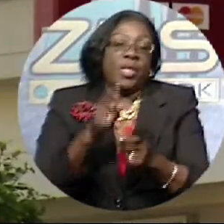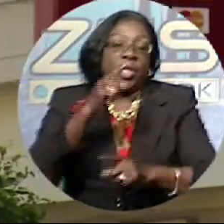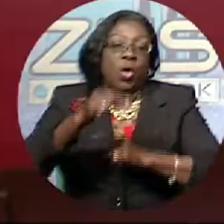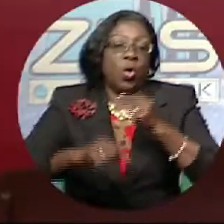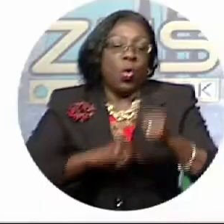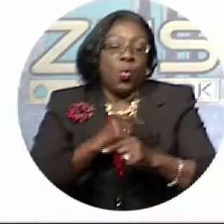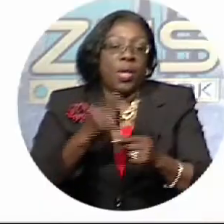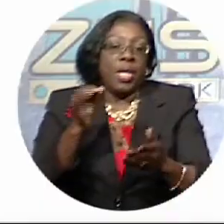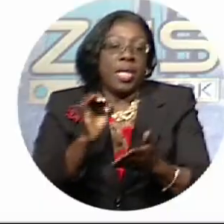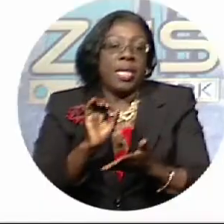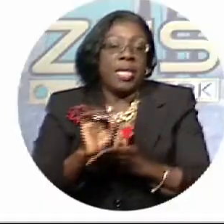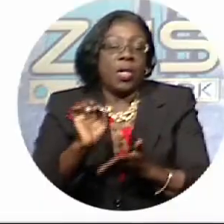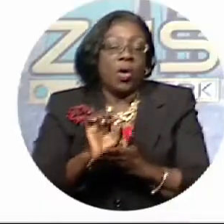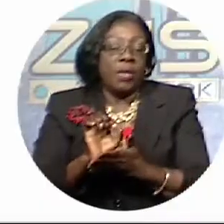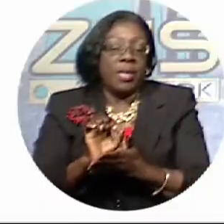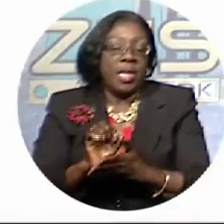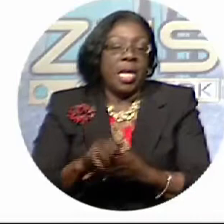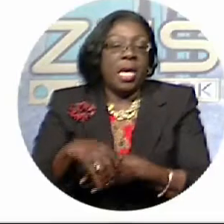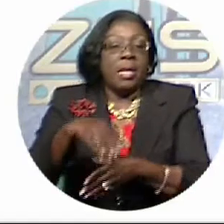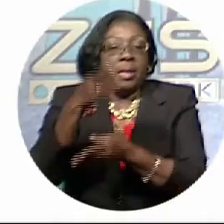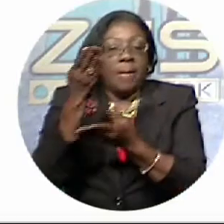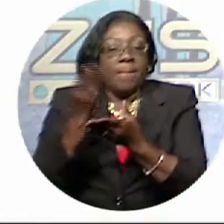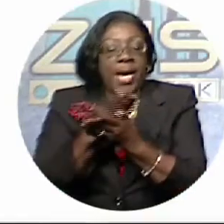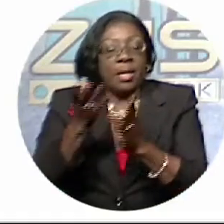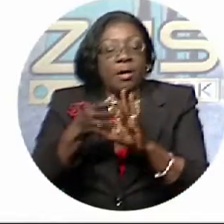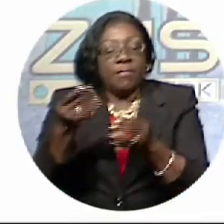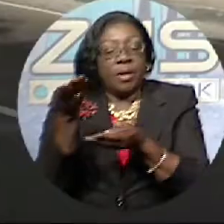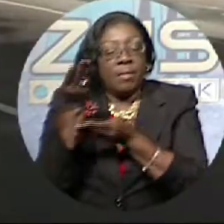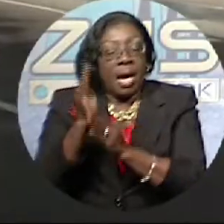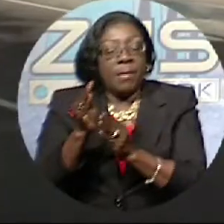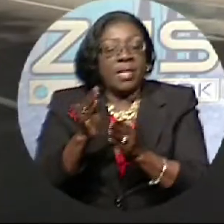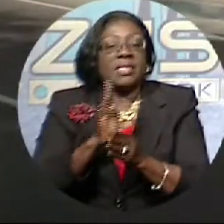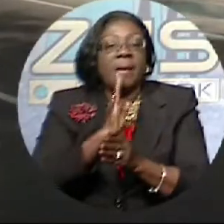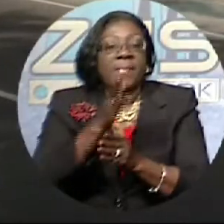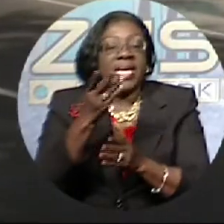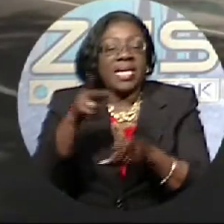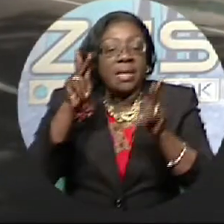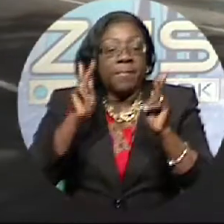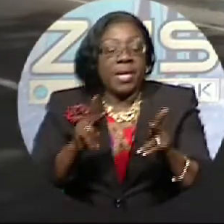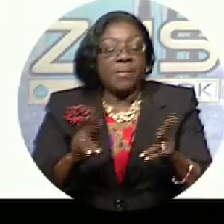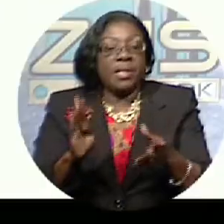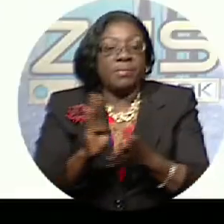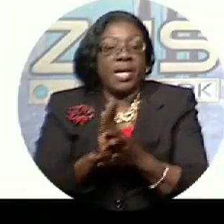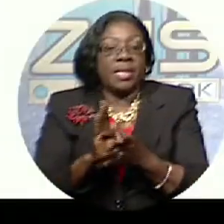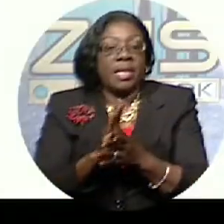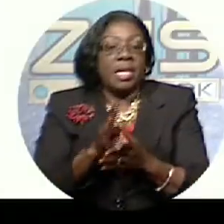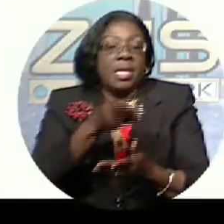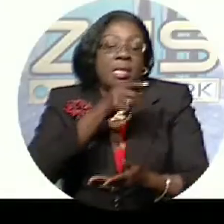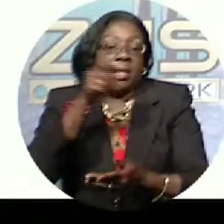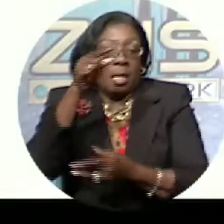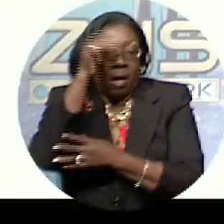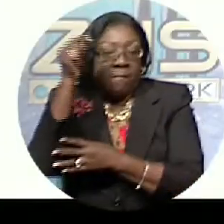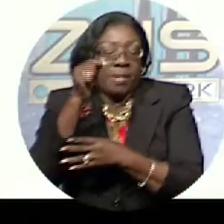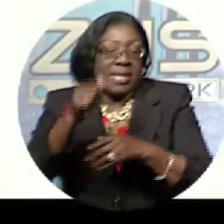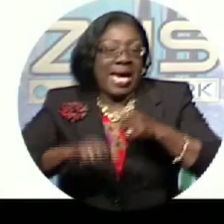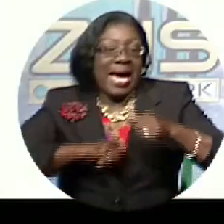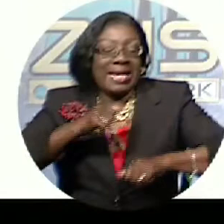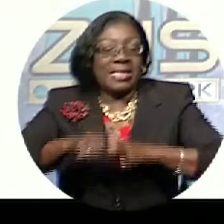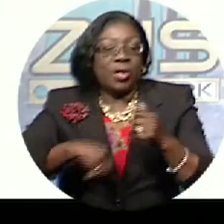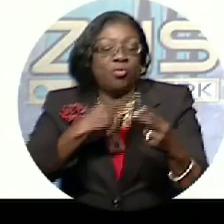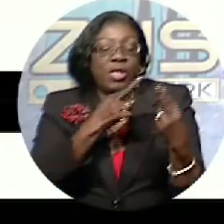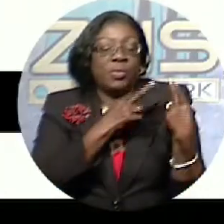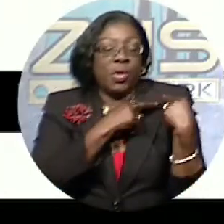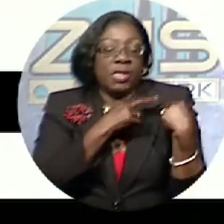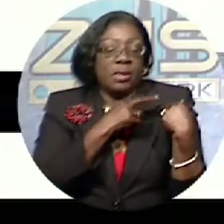economy, the Bank of the Bahamas, being the People's Bank, he says, the government acted responsibly. In October, we acted on the balance